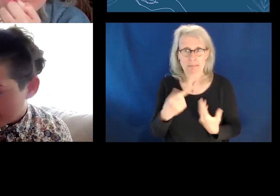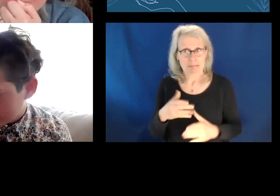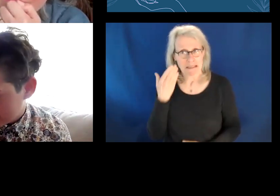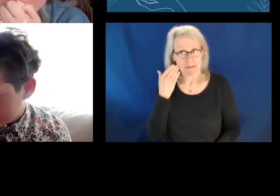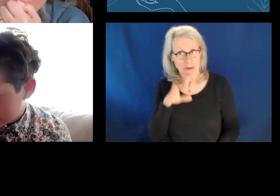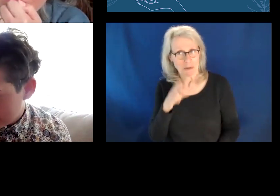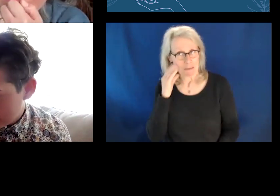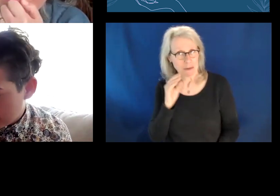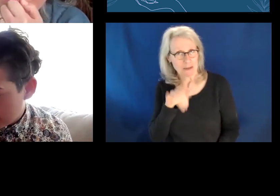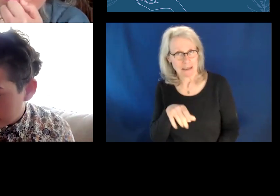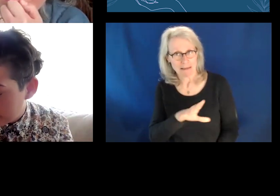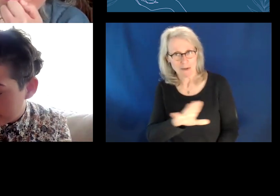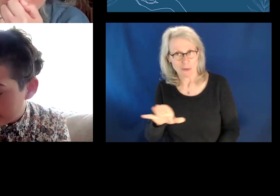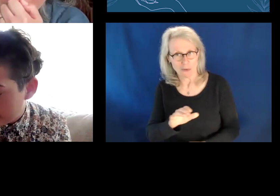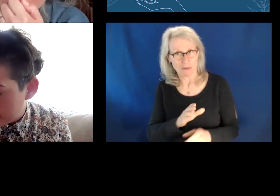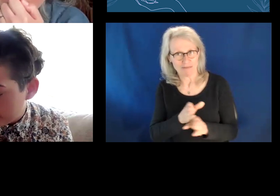your own practices.